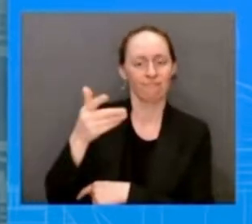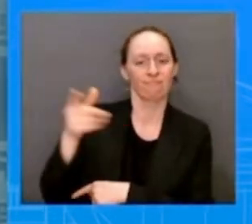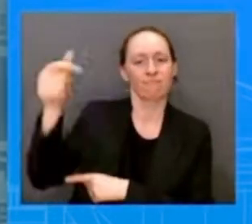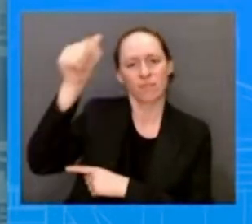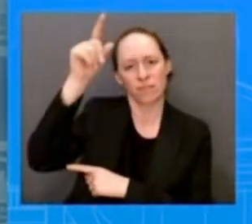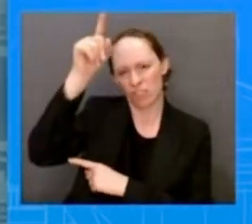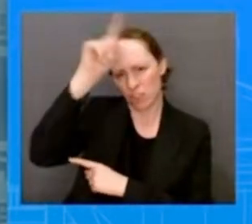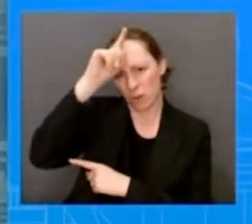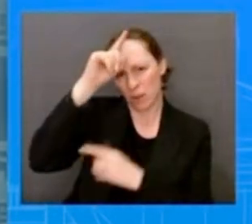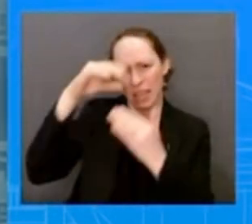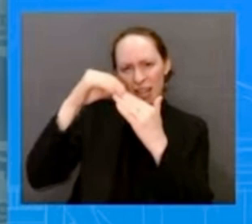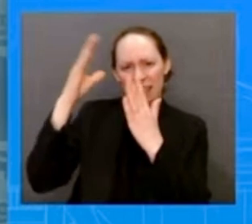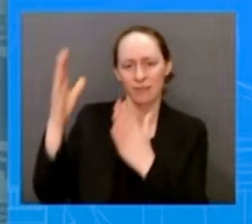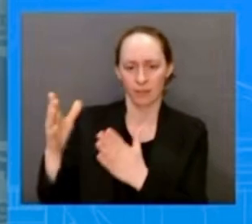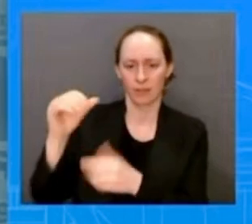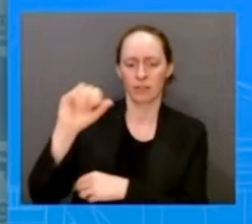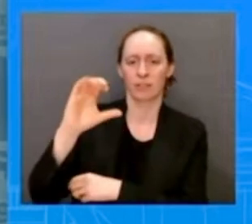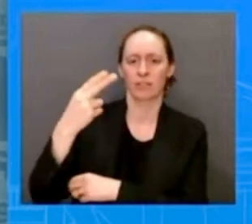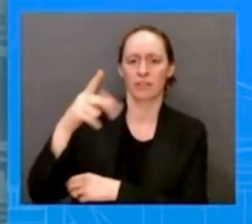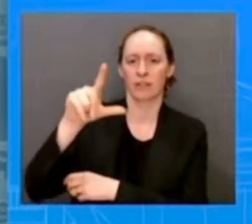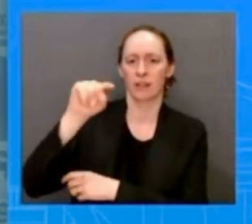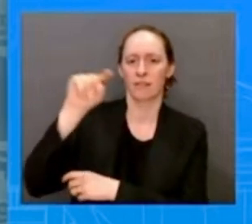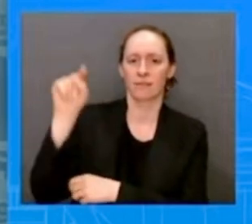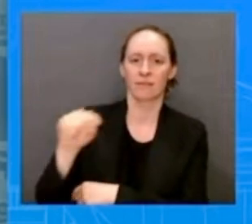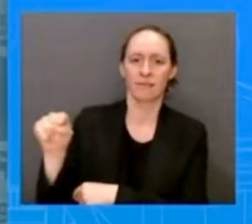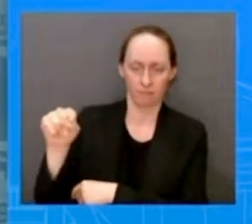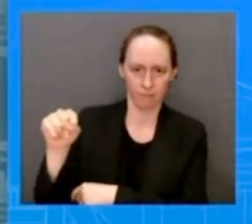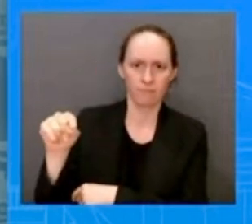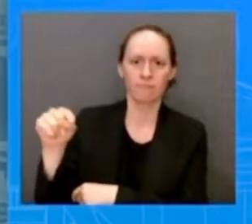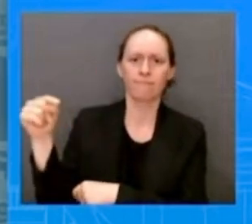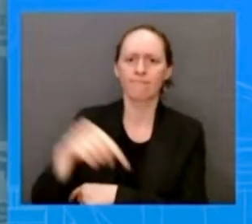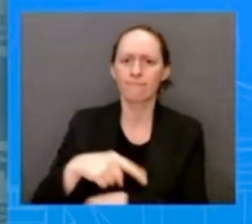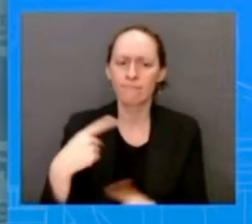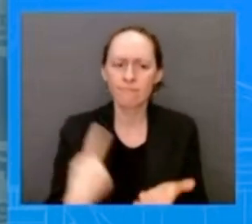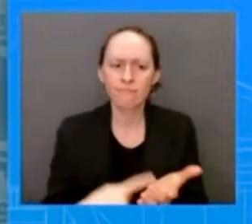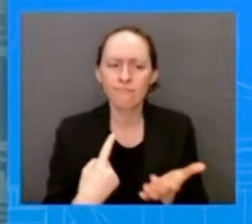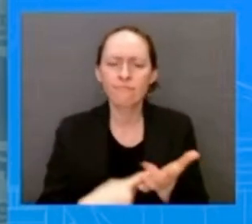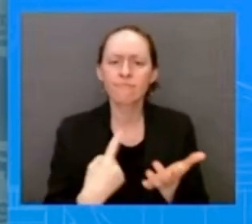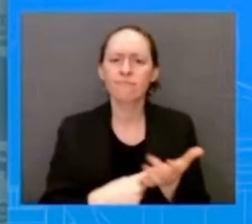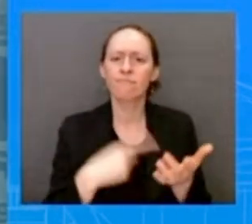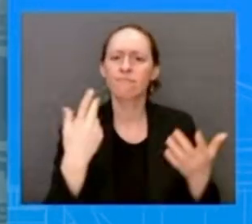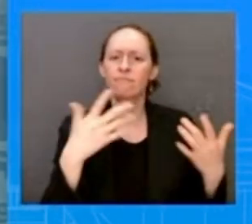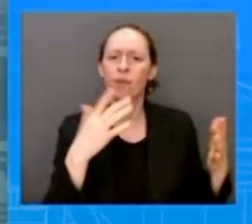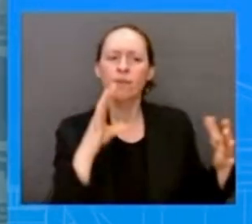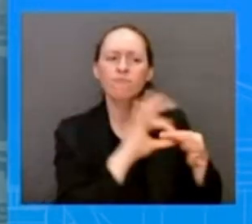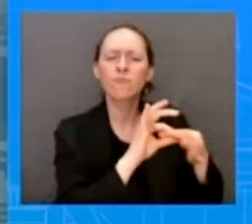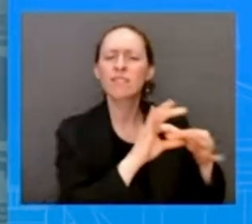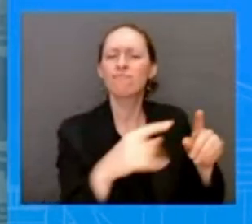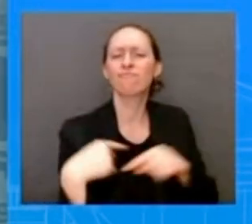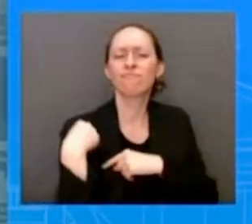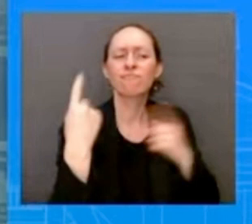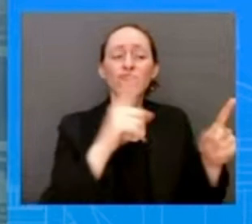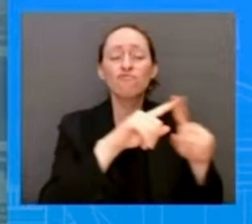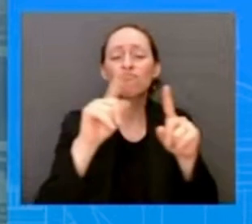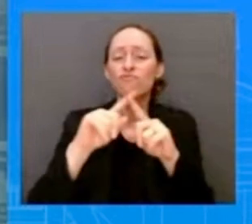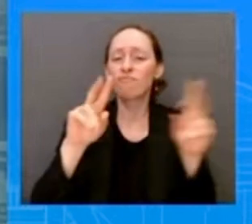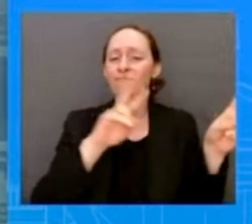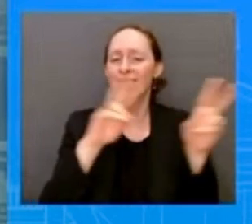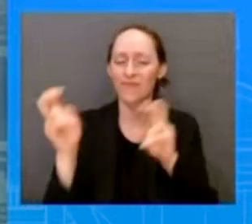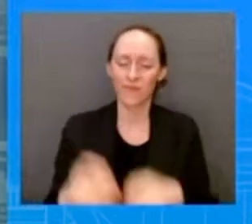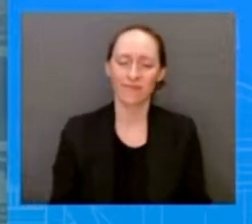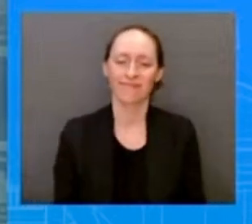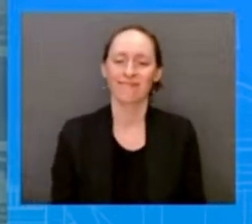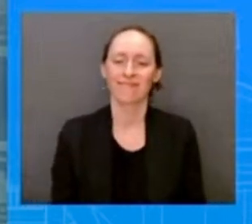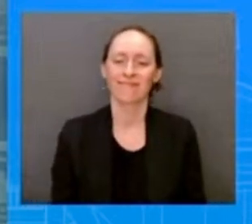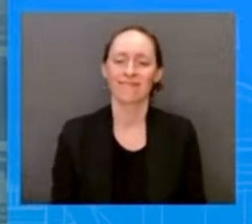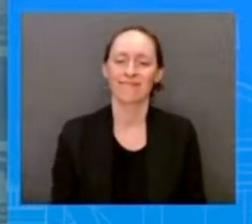on a range of global security and economic issues. The President looks forward, of course, to welcoming him back here to the White House where they last met February